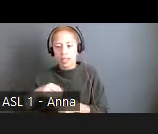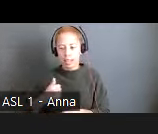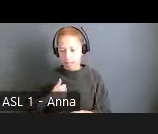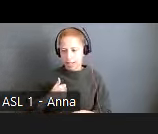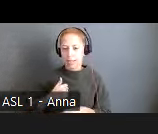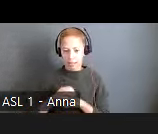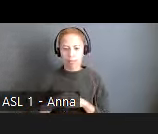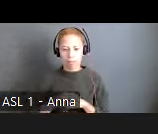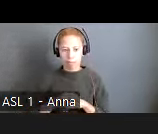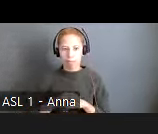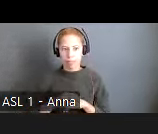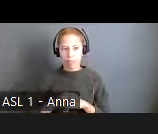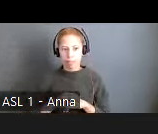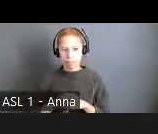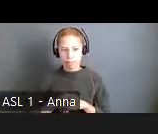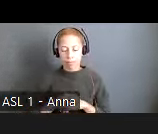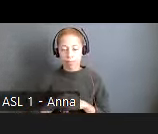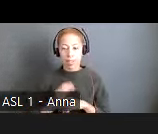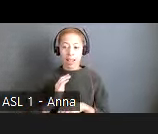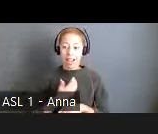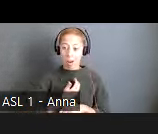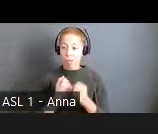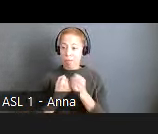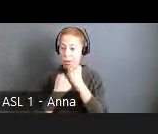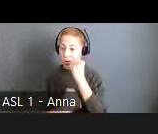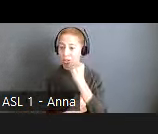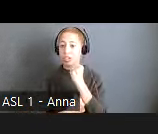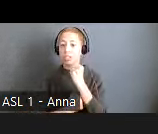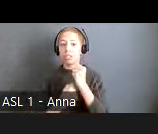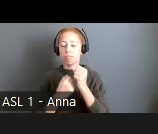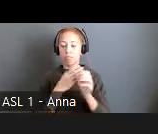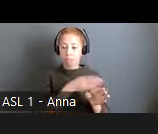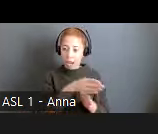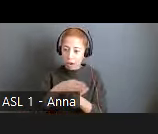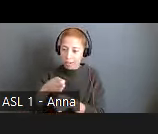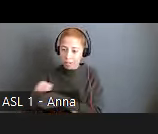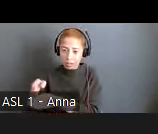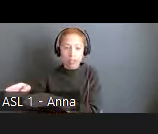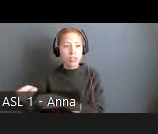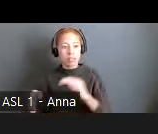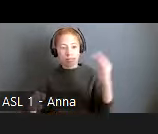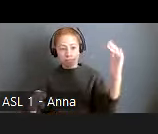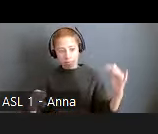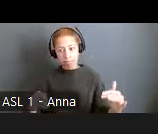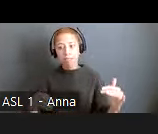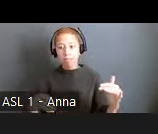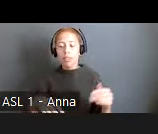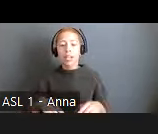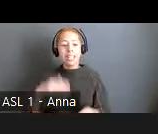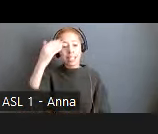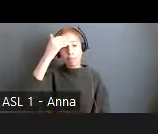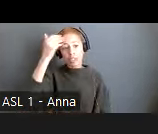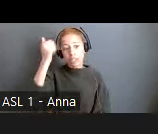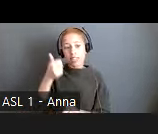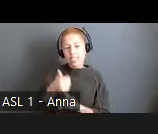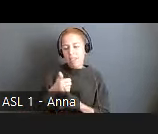in our 6 pillar areas, or what we call them compass points, obviously dementia lives in O, optimal health